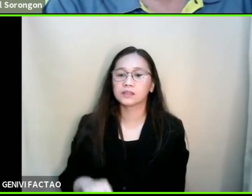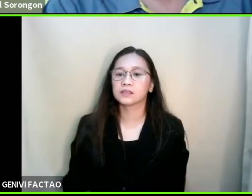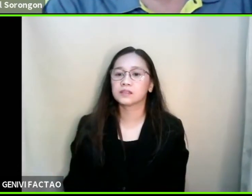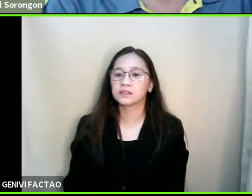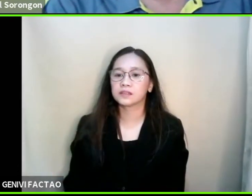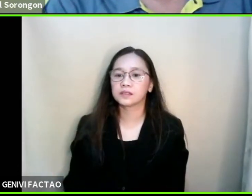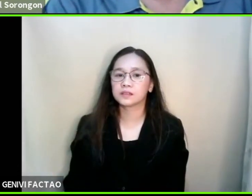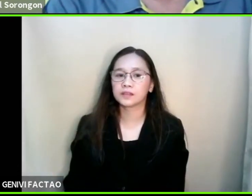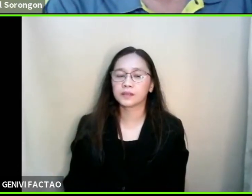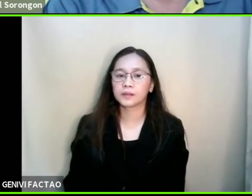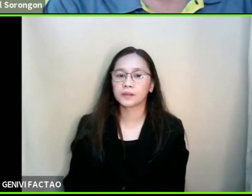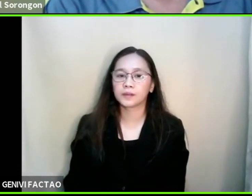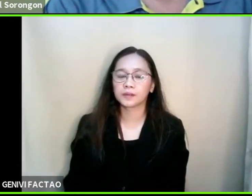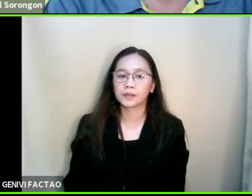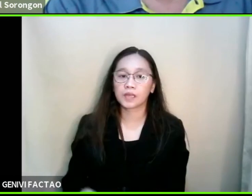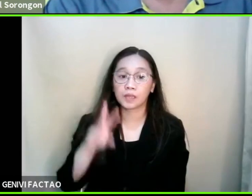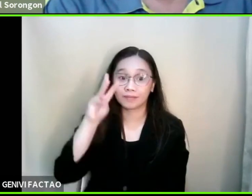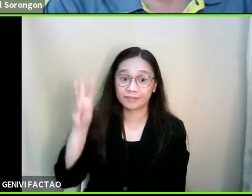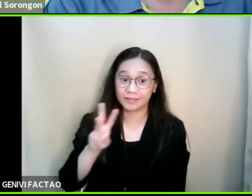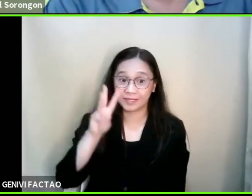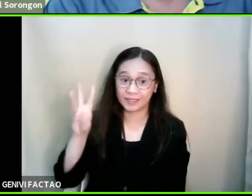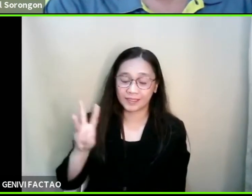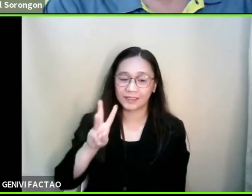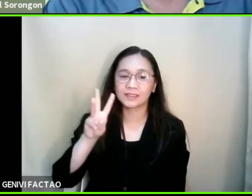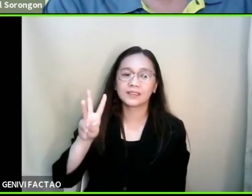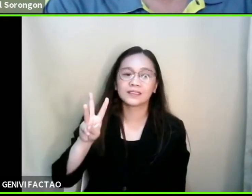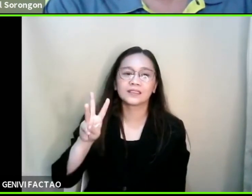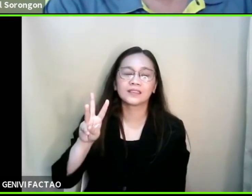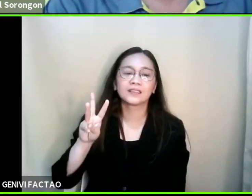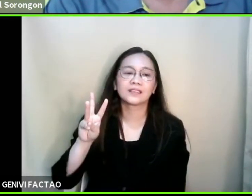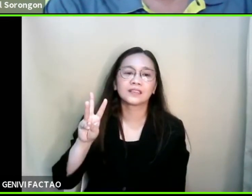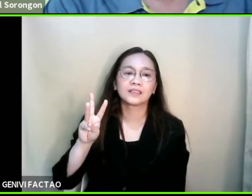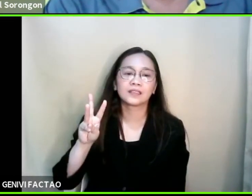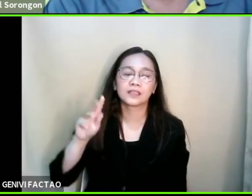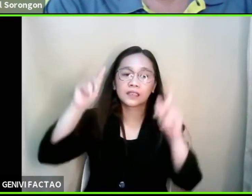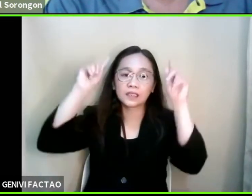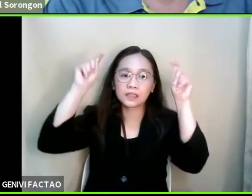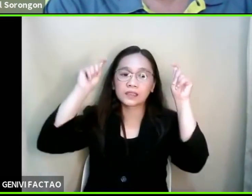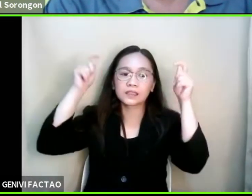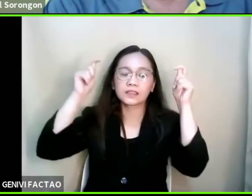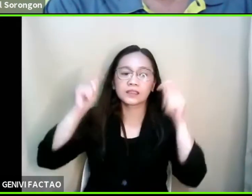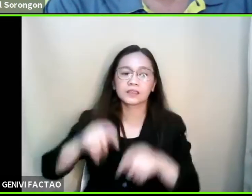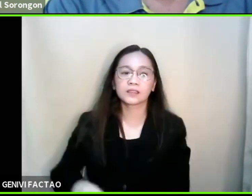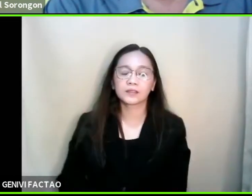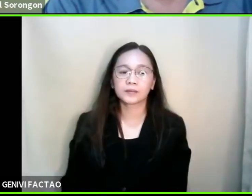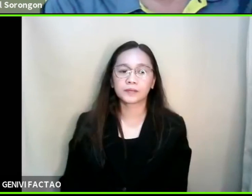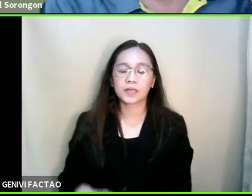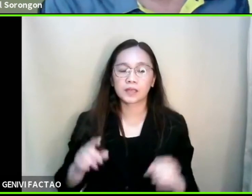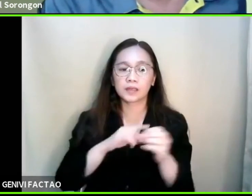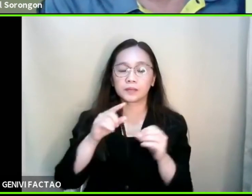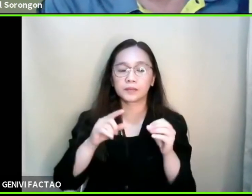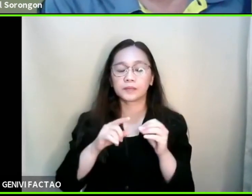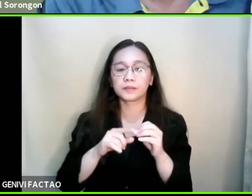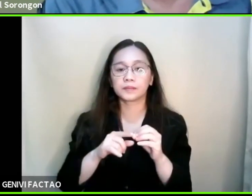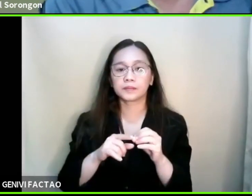the inclination, no, every Wednesday, no, yung ating topic is about, no, the